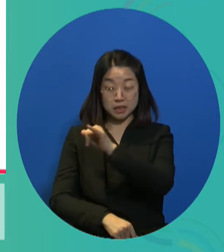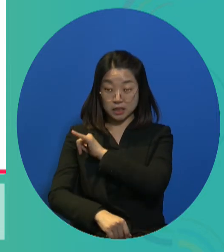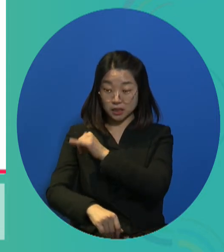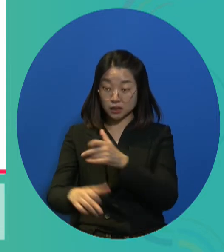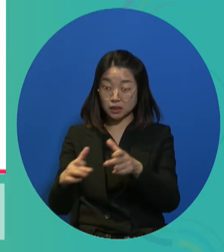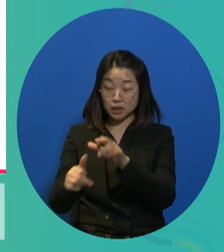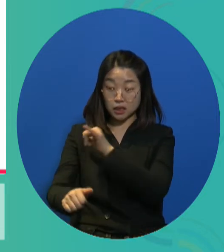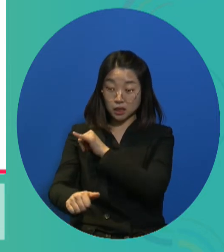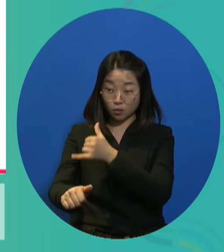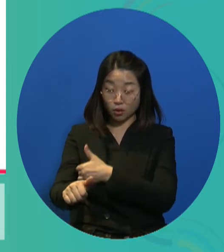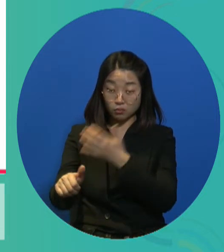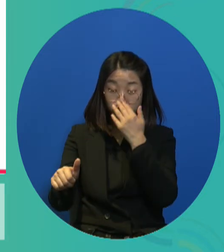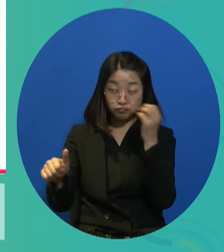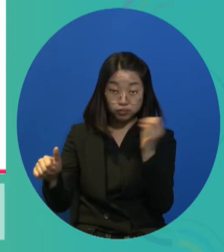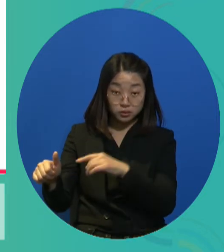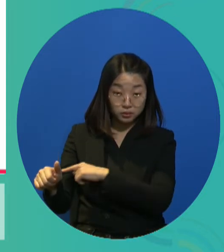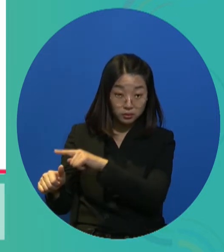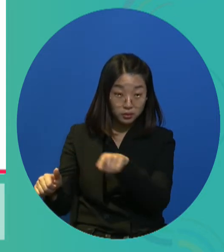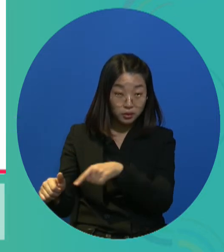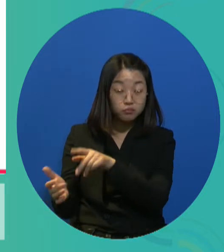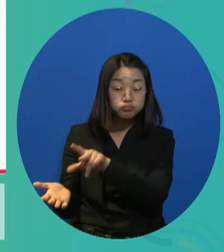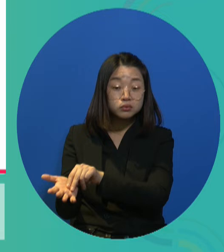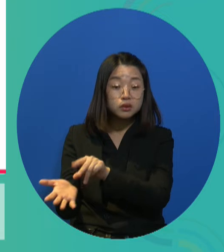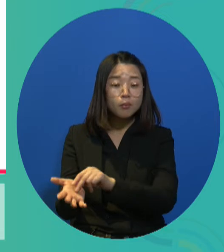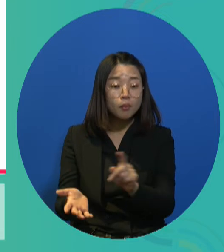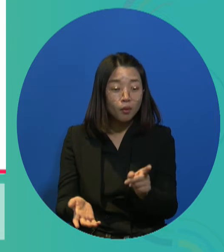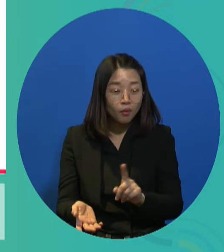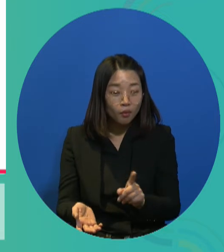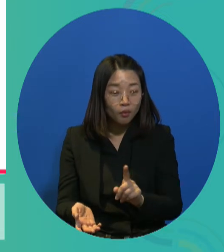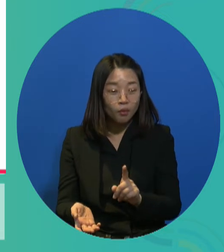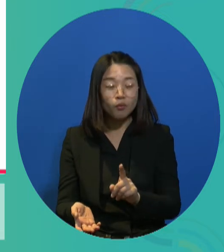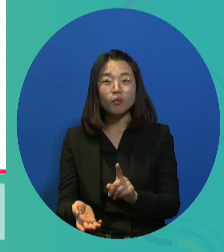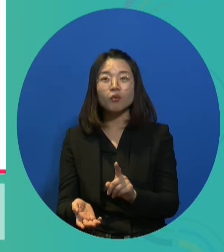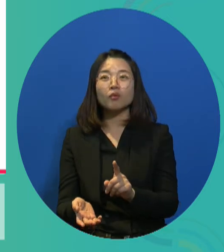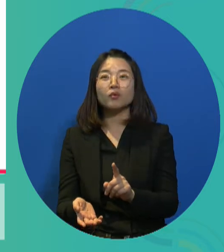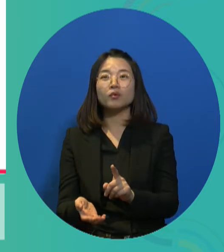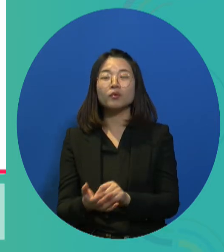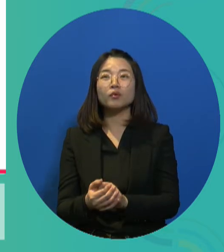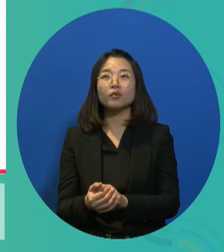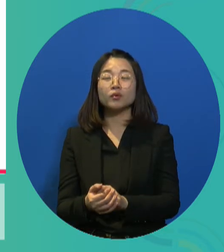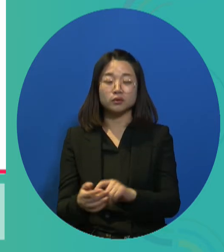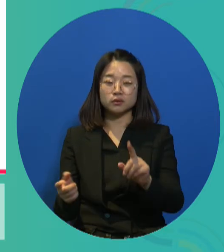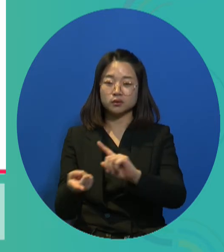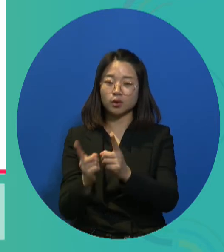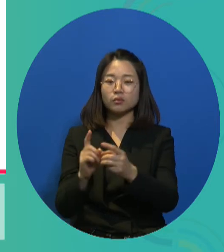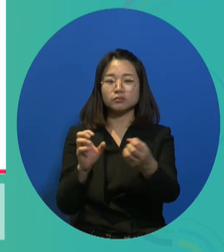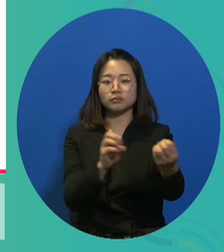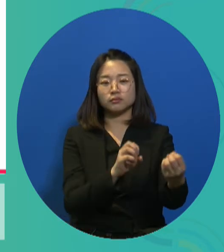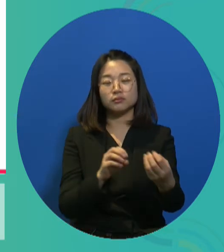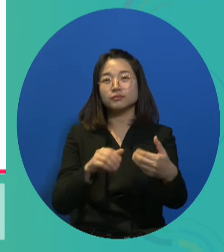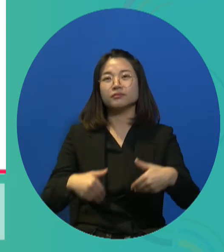committee. And as for the victims, they will also be given an opportunity to